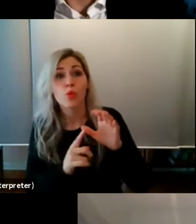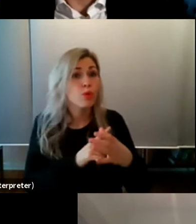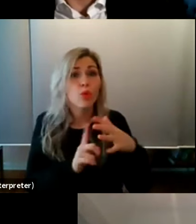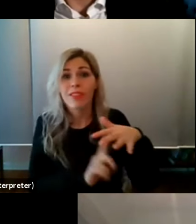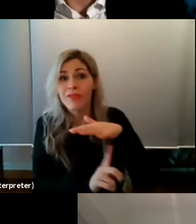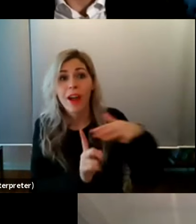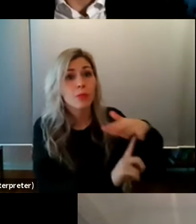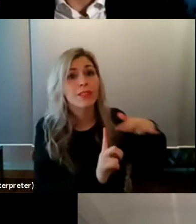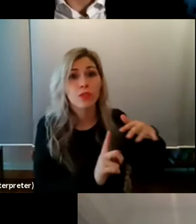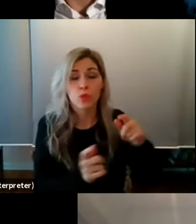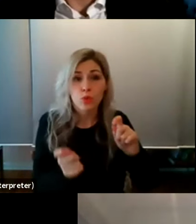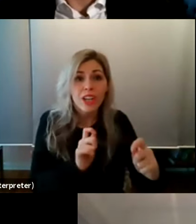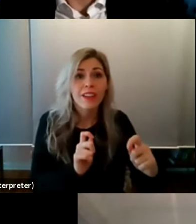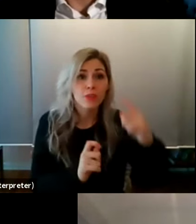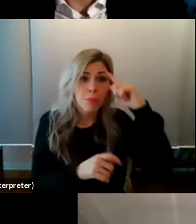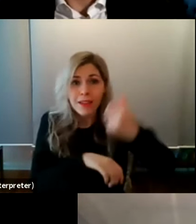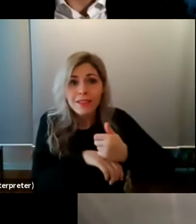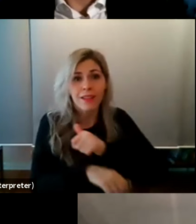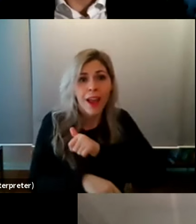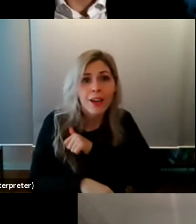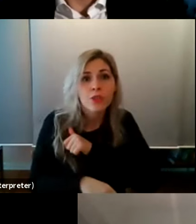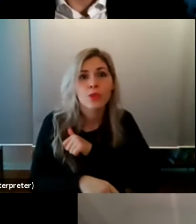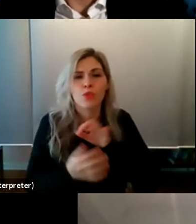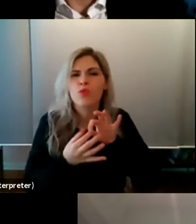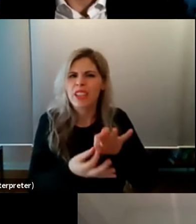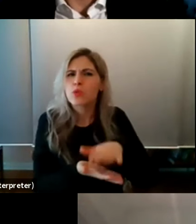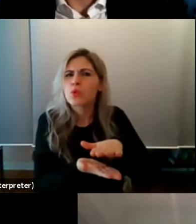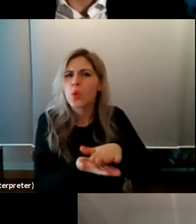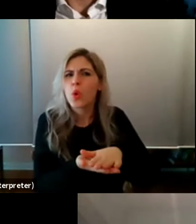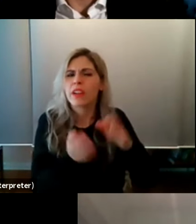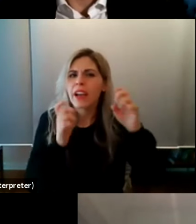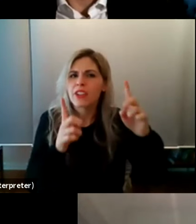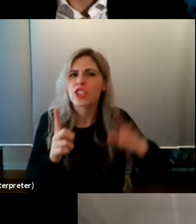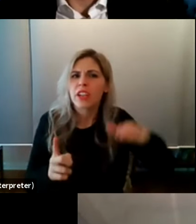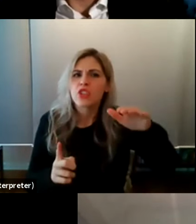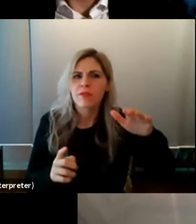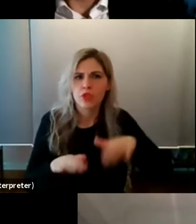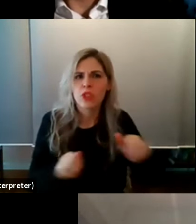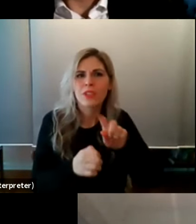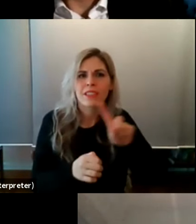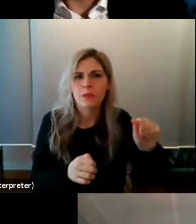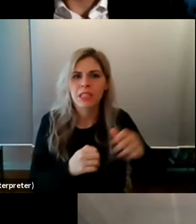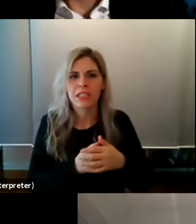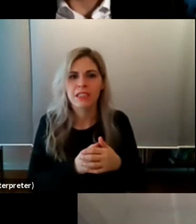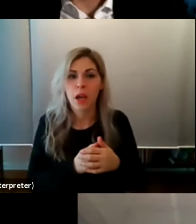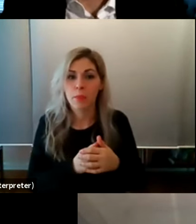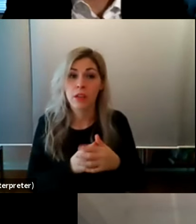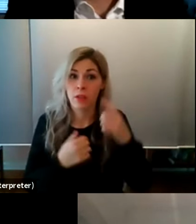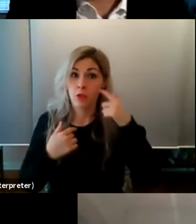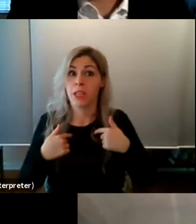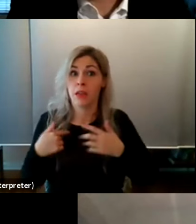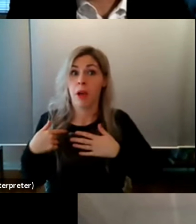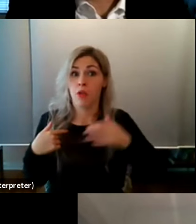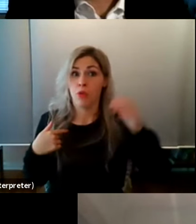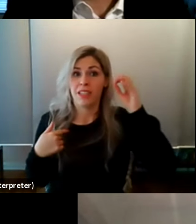people's mindset about schooling for children with disabilities. Number one, and for me, it's a